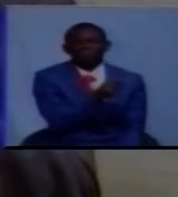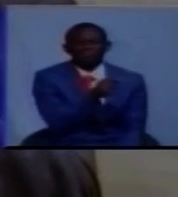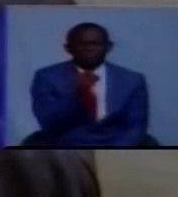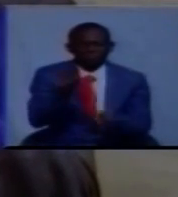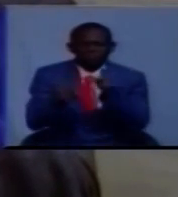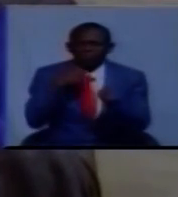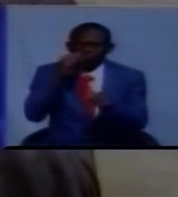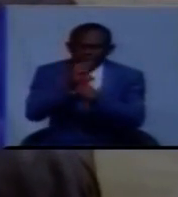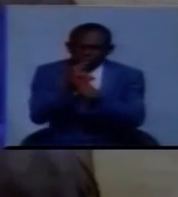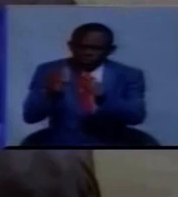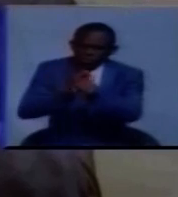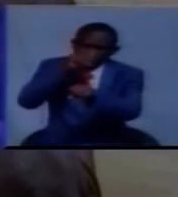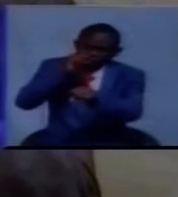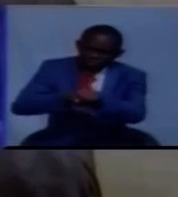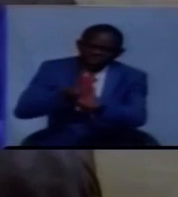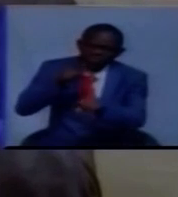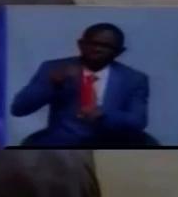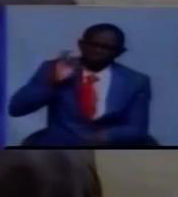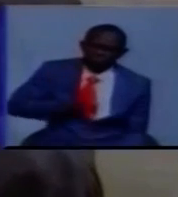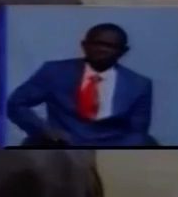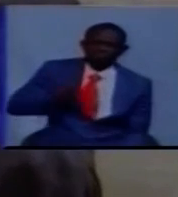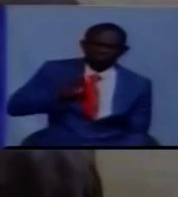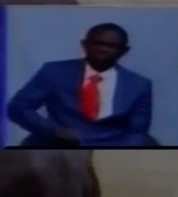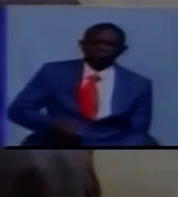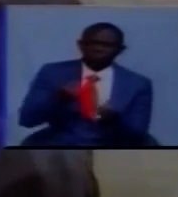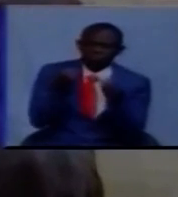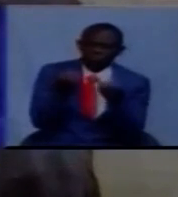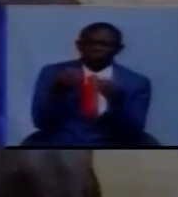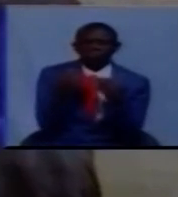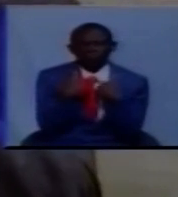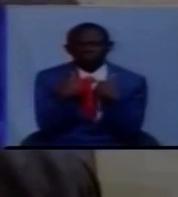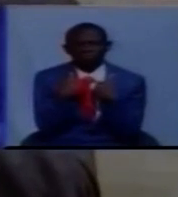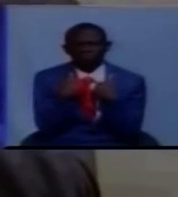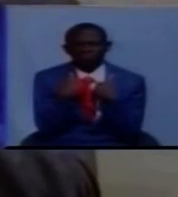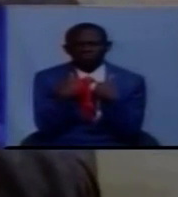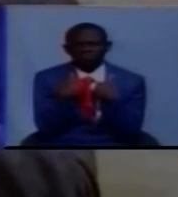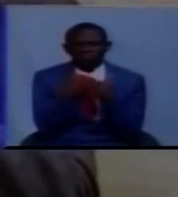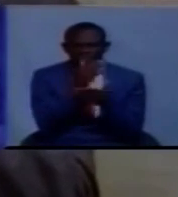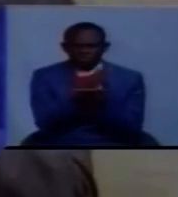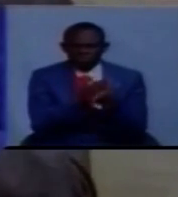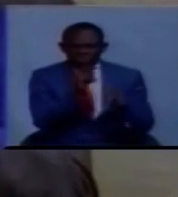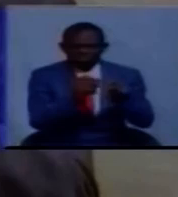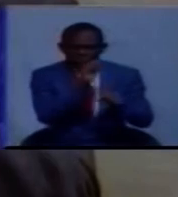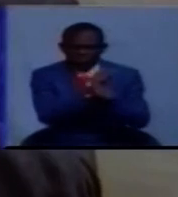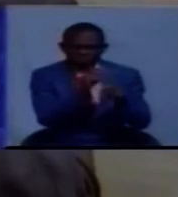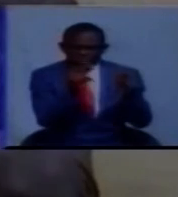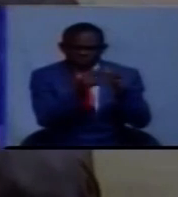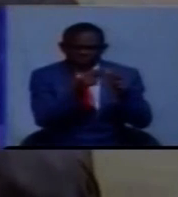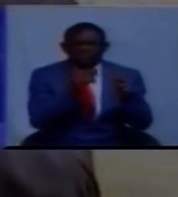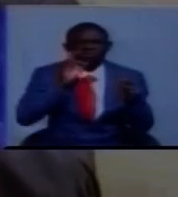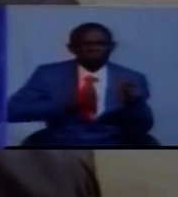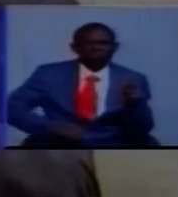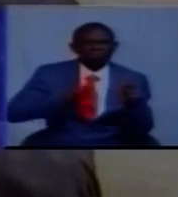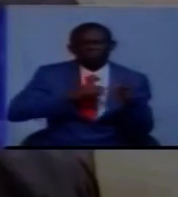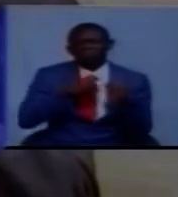on permanent and pensionable are entitled to, including, in some cases, people who are working on contract. A casual is like a